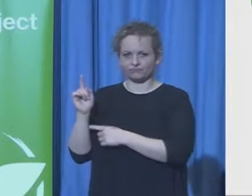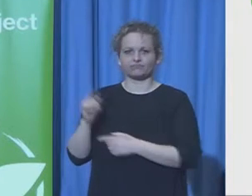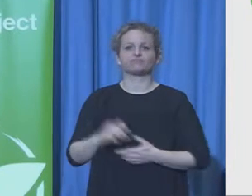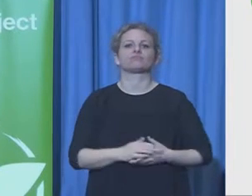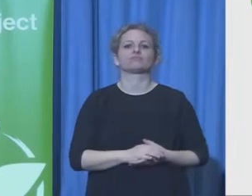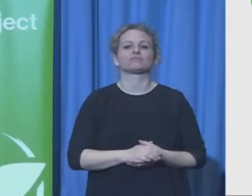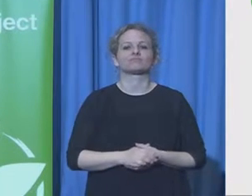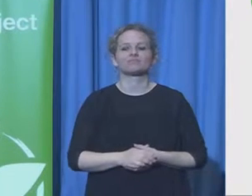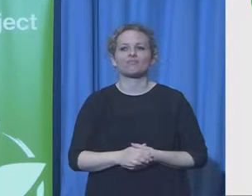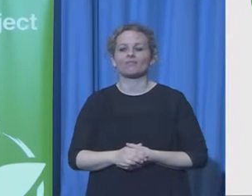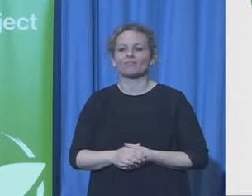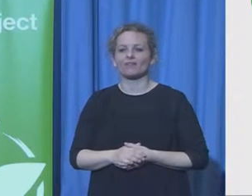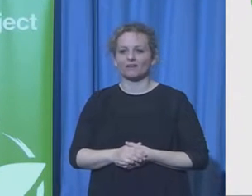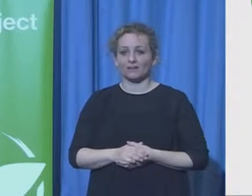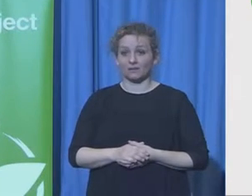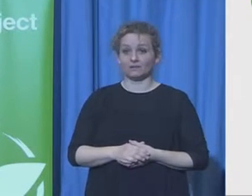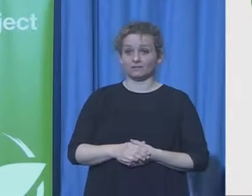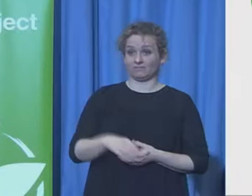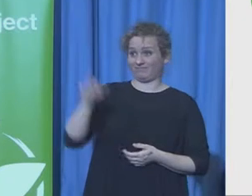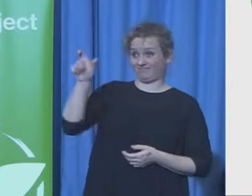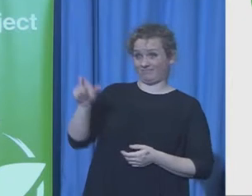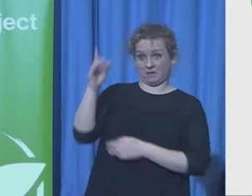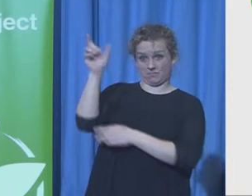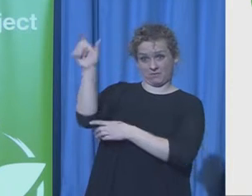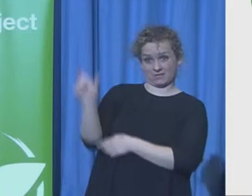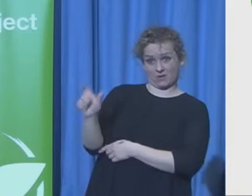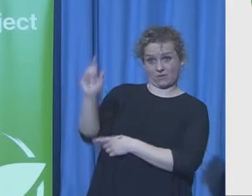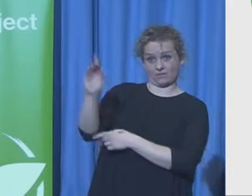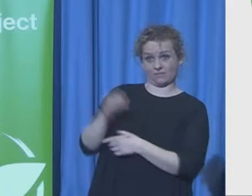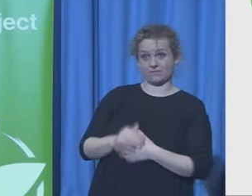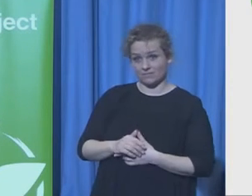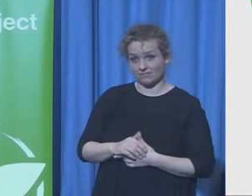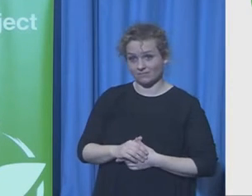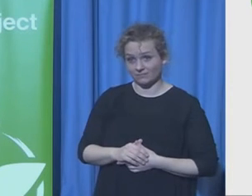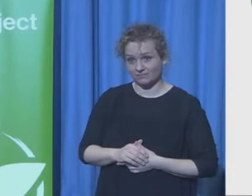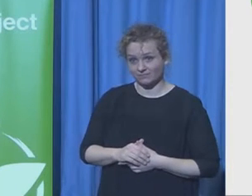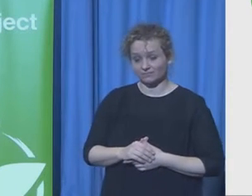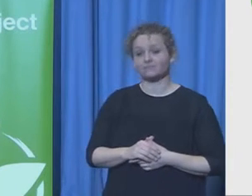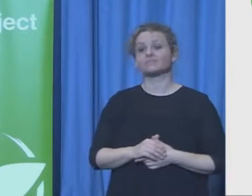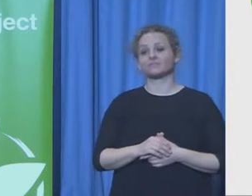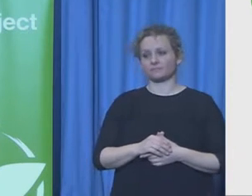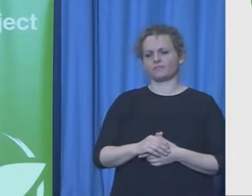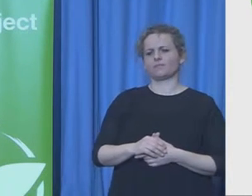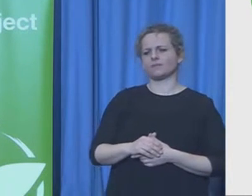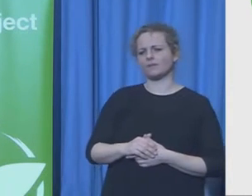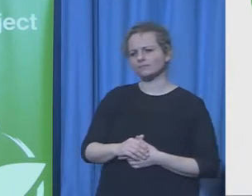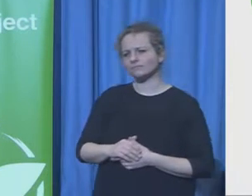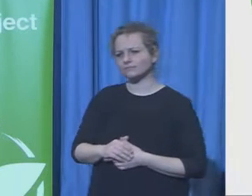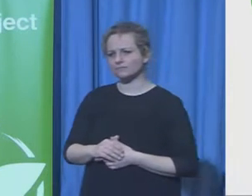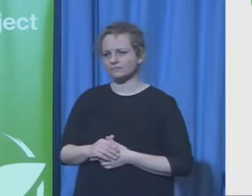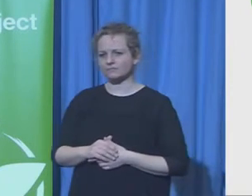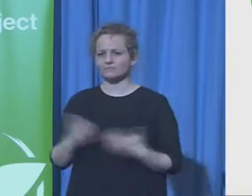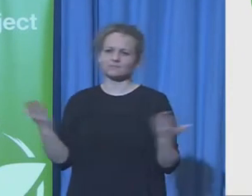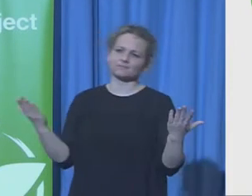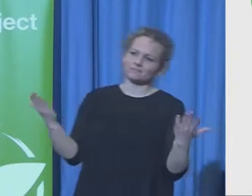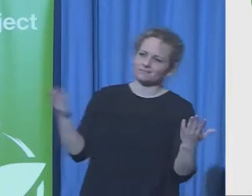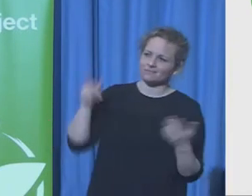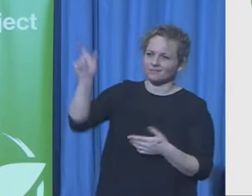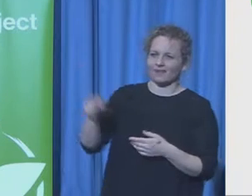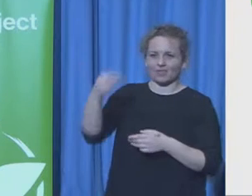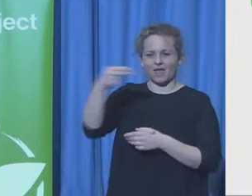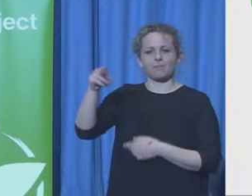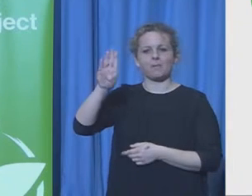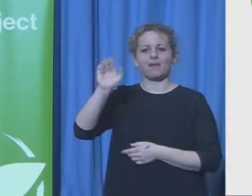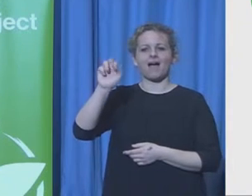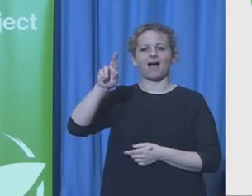how much I love the project to which he's going to talk to you a little bit about. The Wellbeing Project, to which